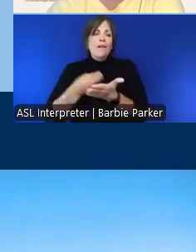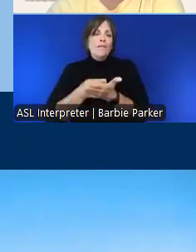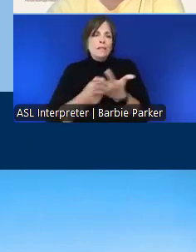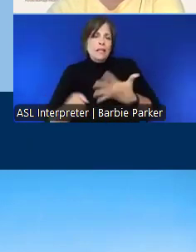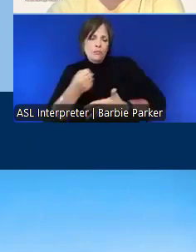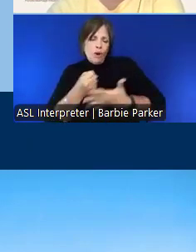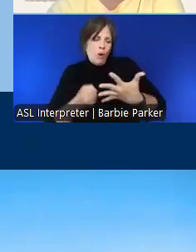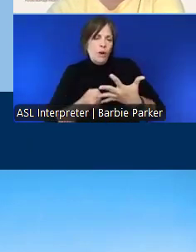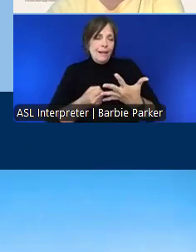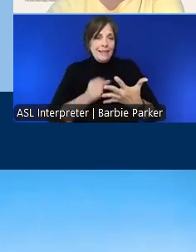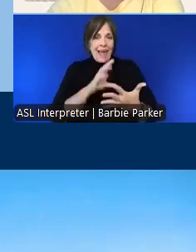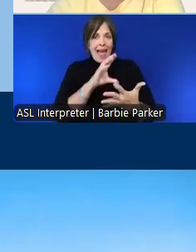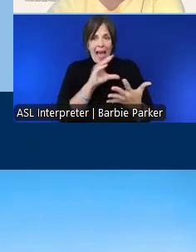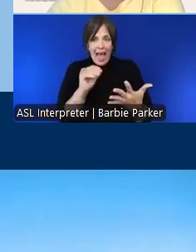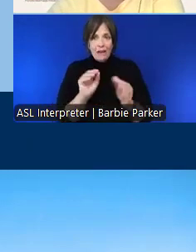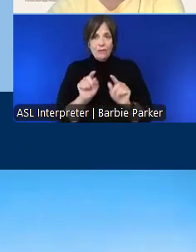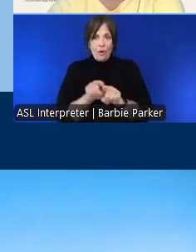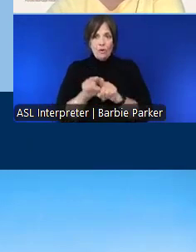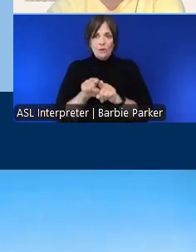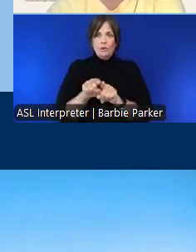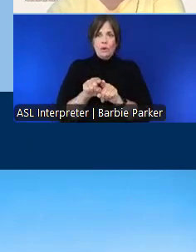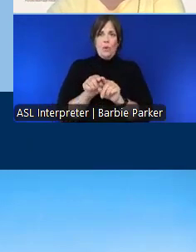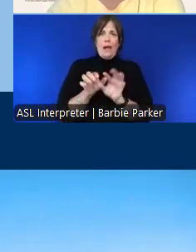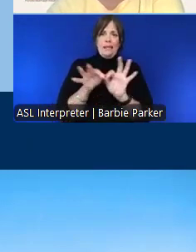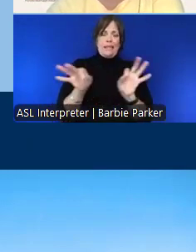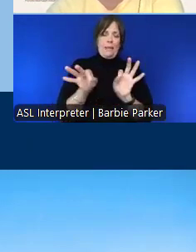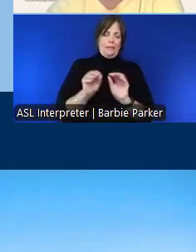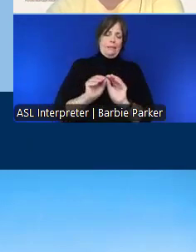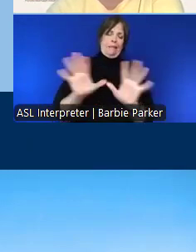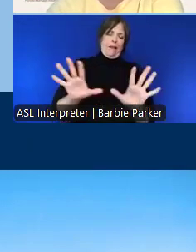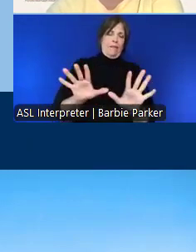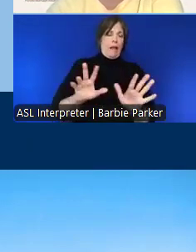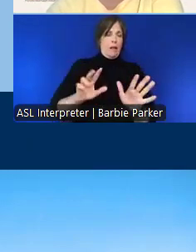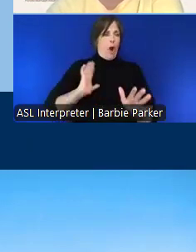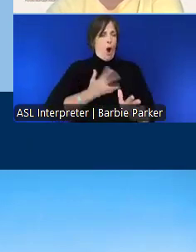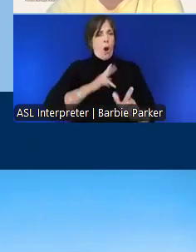we stand on child marriage. The U.S. state law